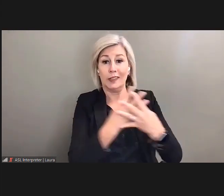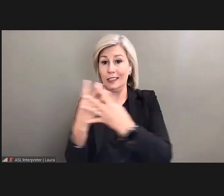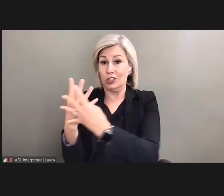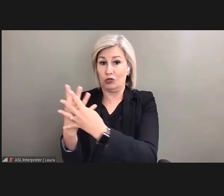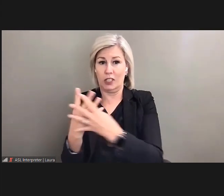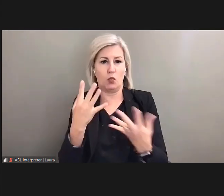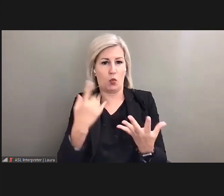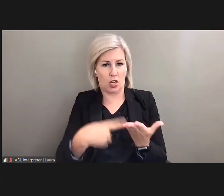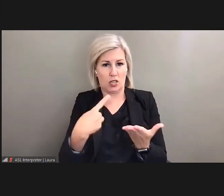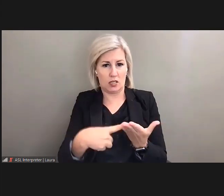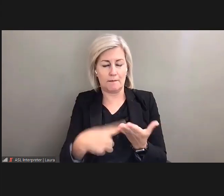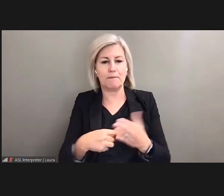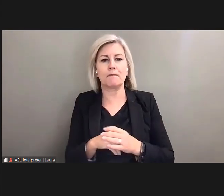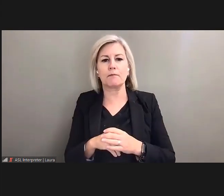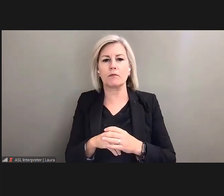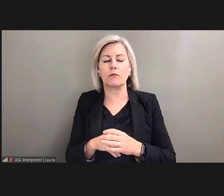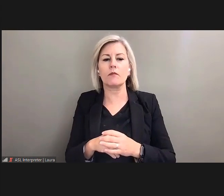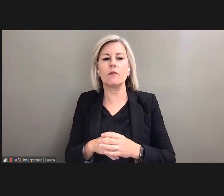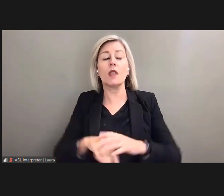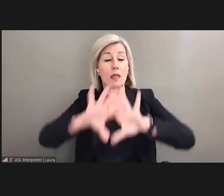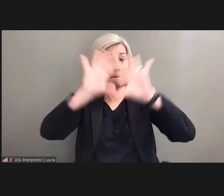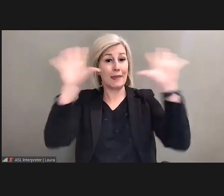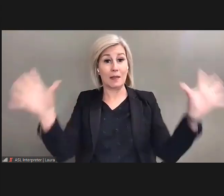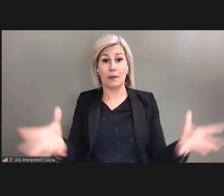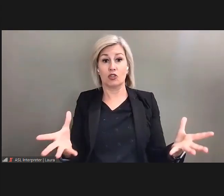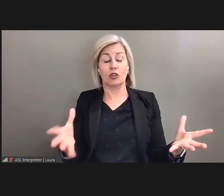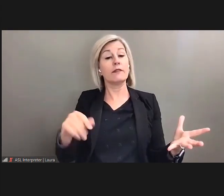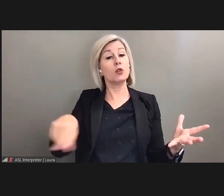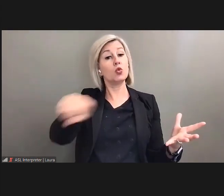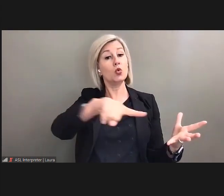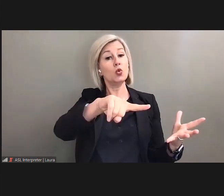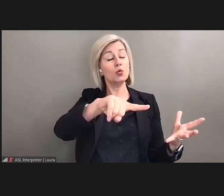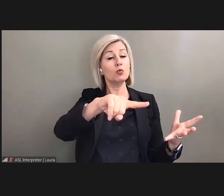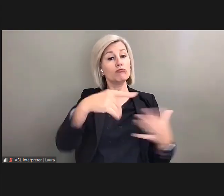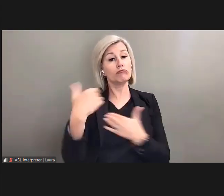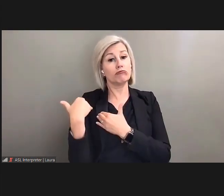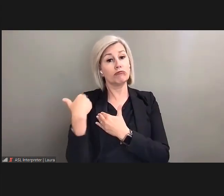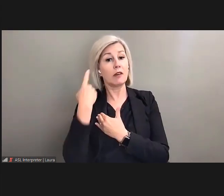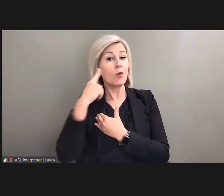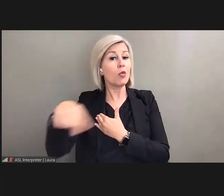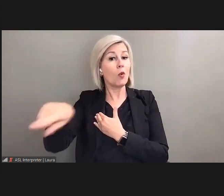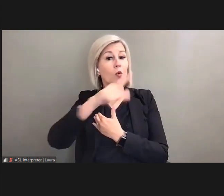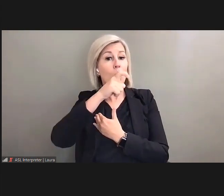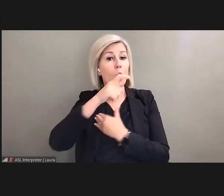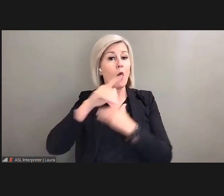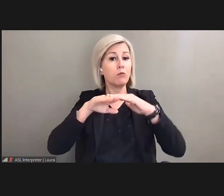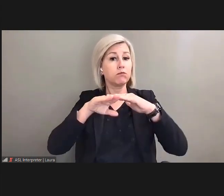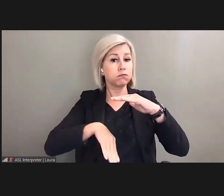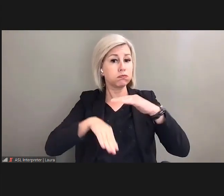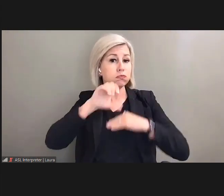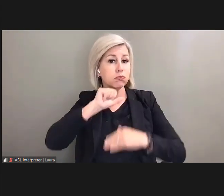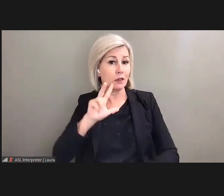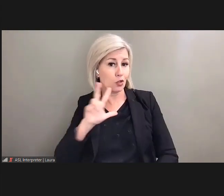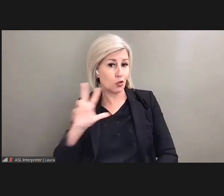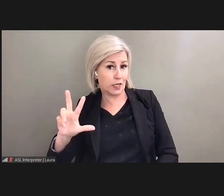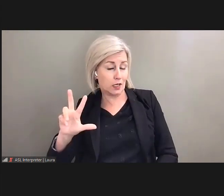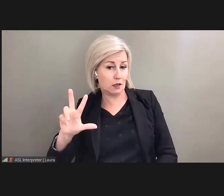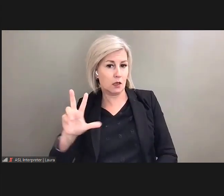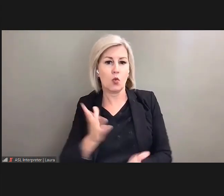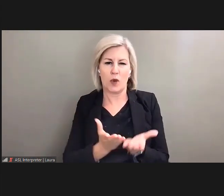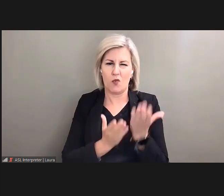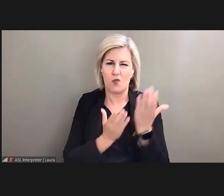today. By way of big picture, if you're responsible for children who are under 3 years of age, the recommended method